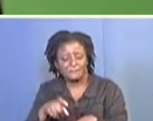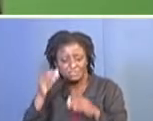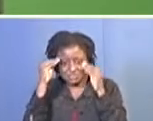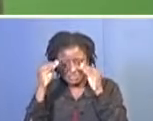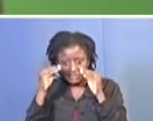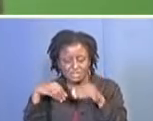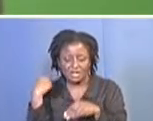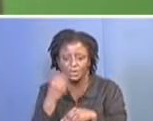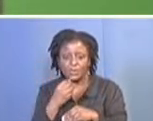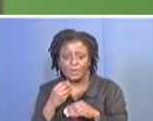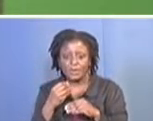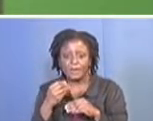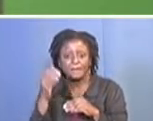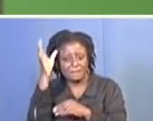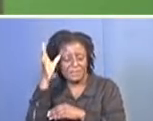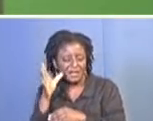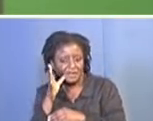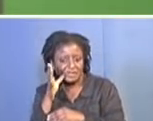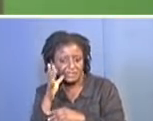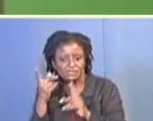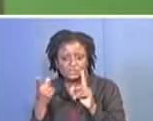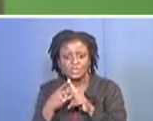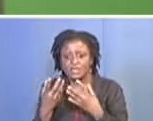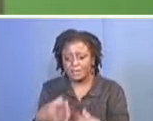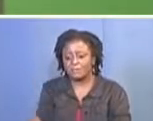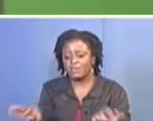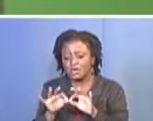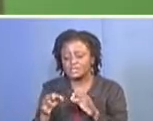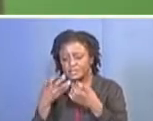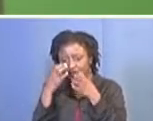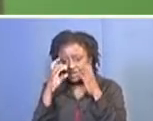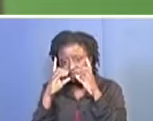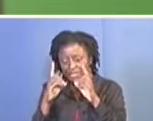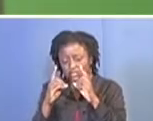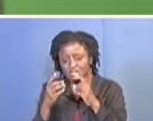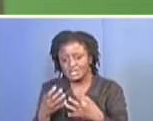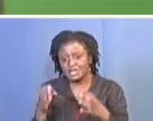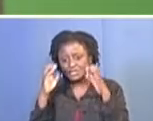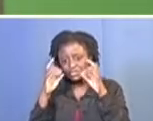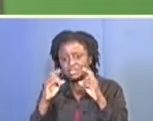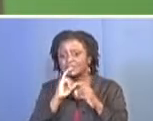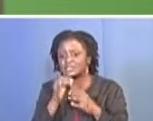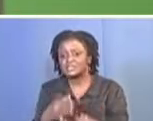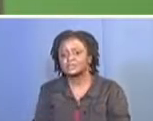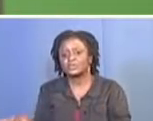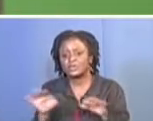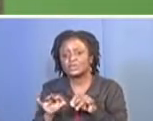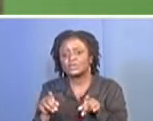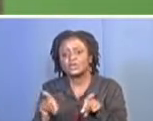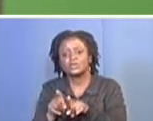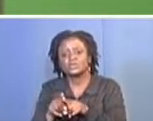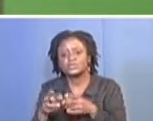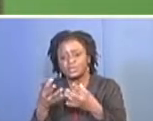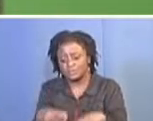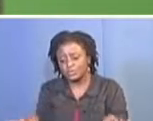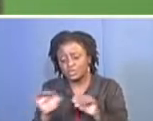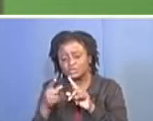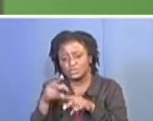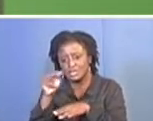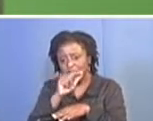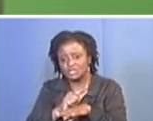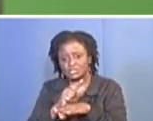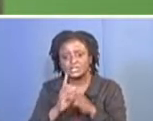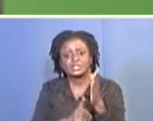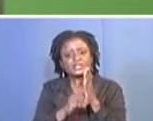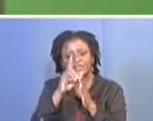of education. Education is key, and it's also key to national development. And so right